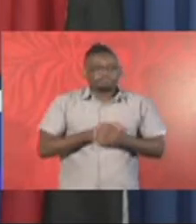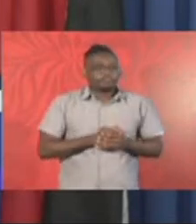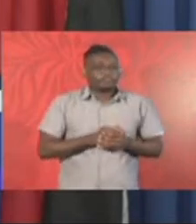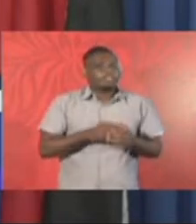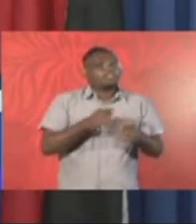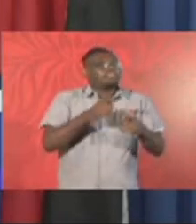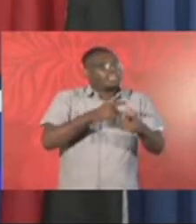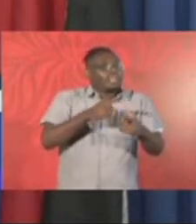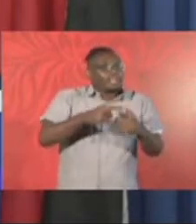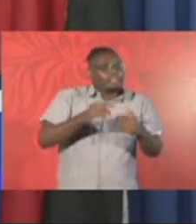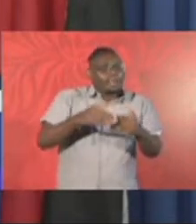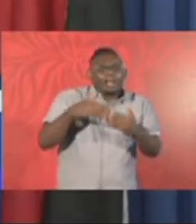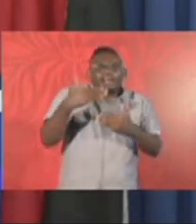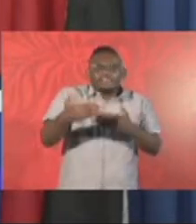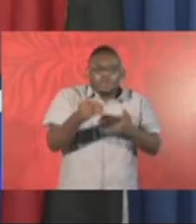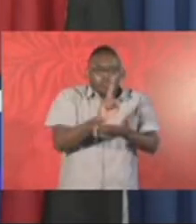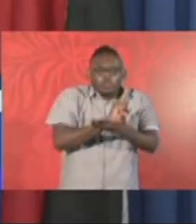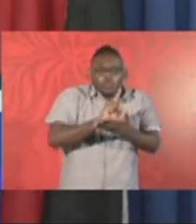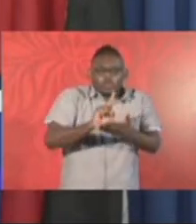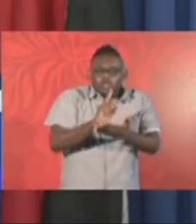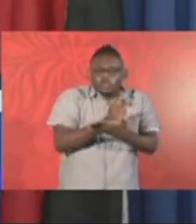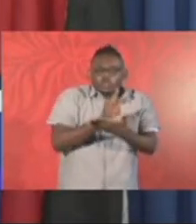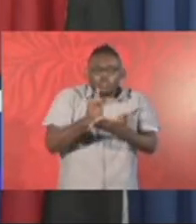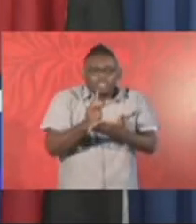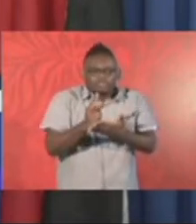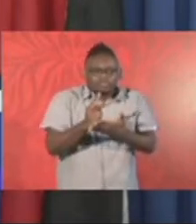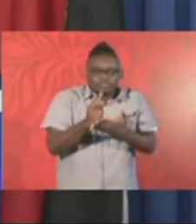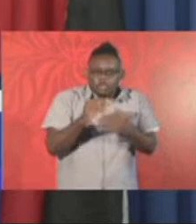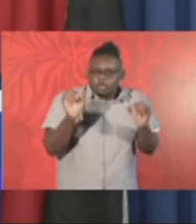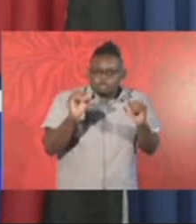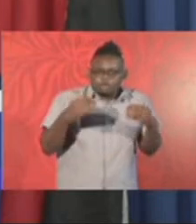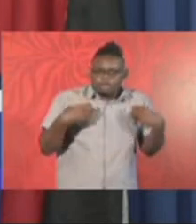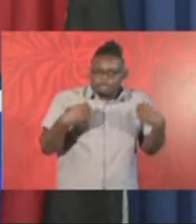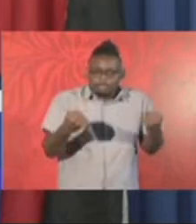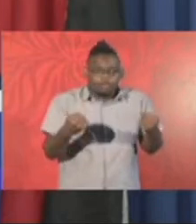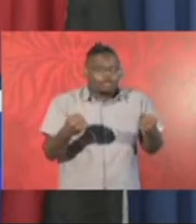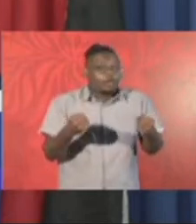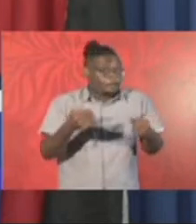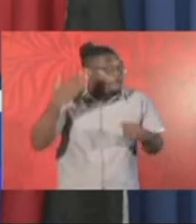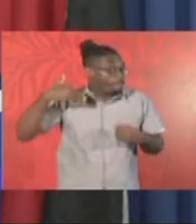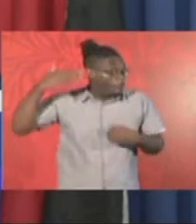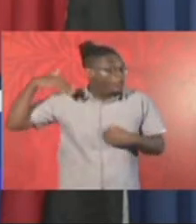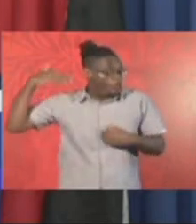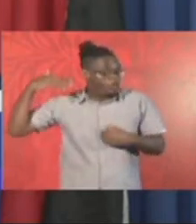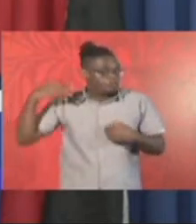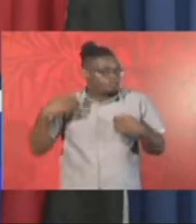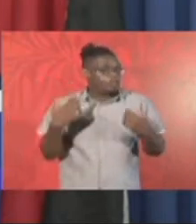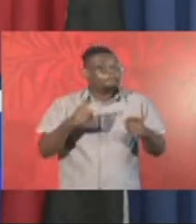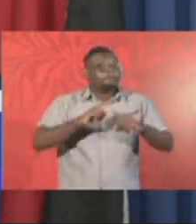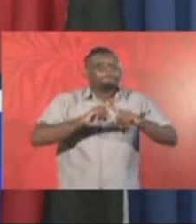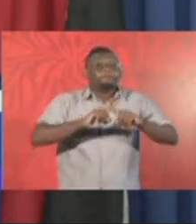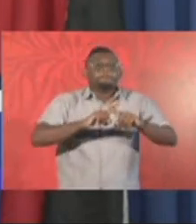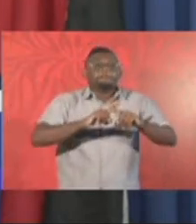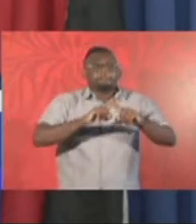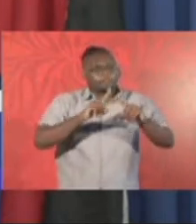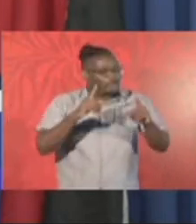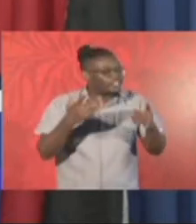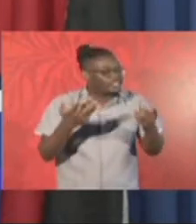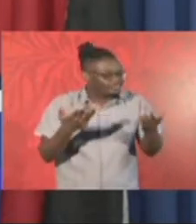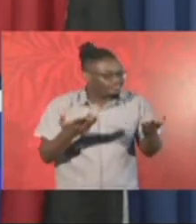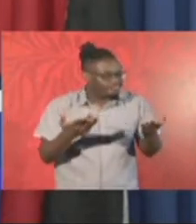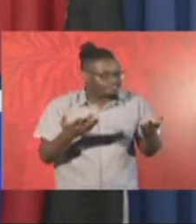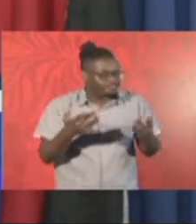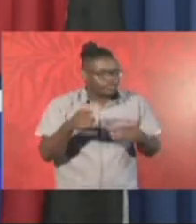when we would not have had any vaccines in hand to keep the program going, but we would have been poised to do that as soon as we